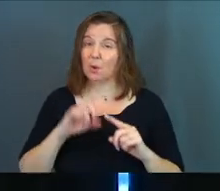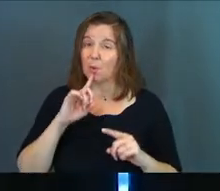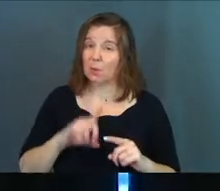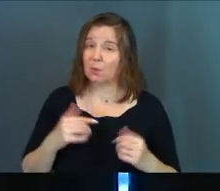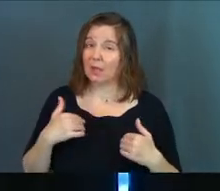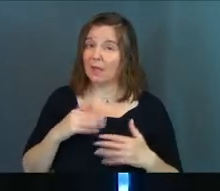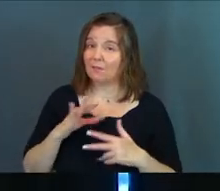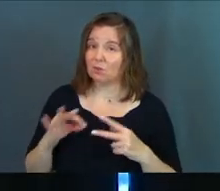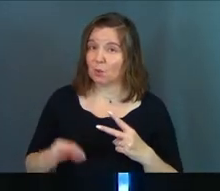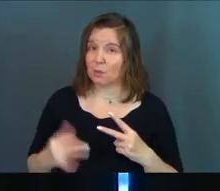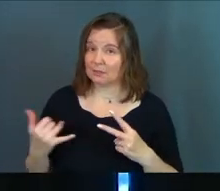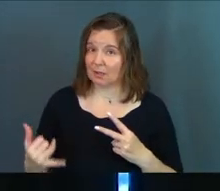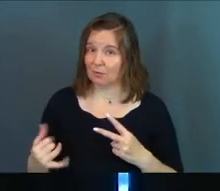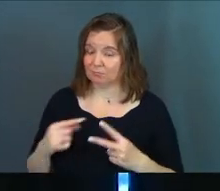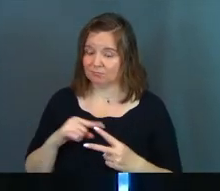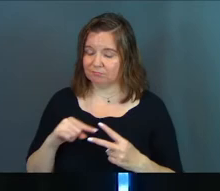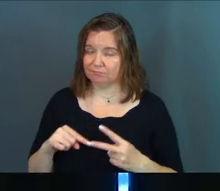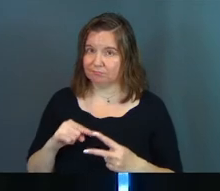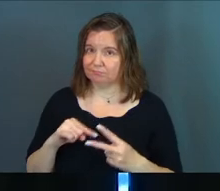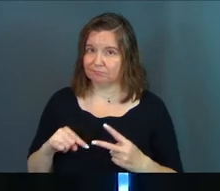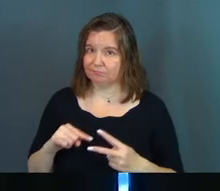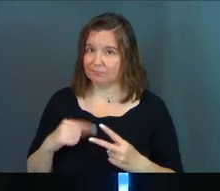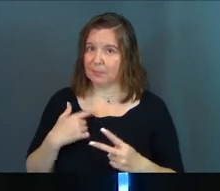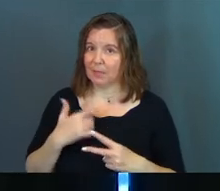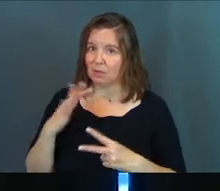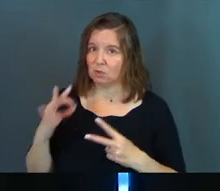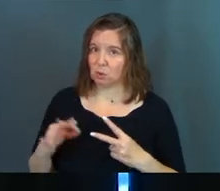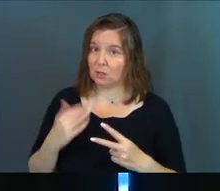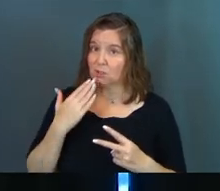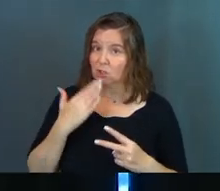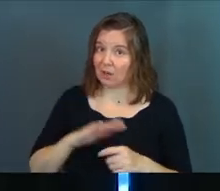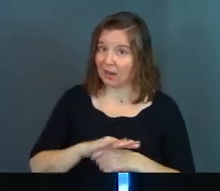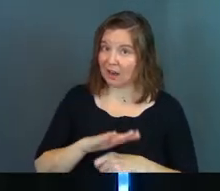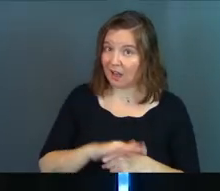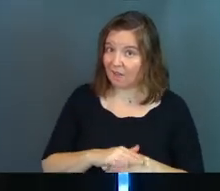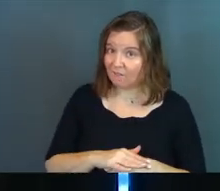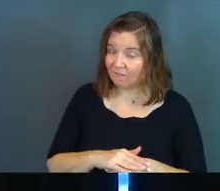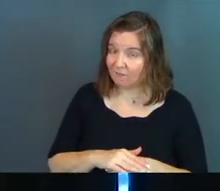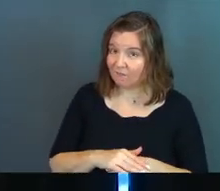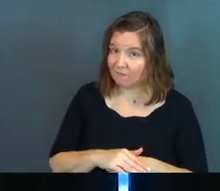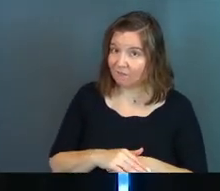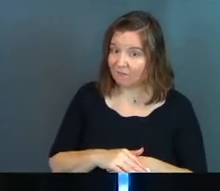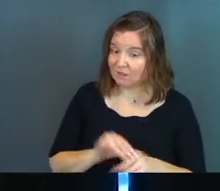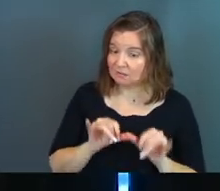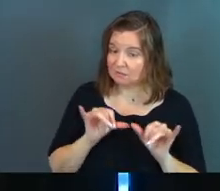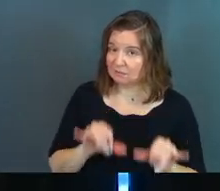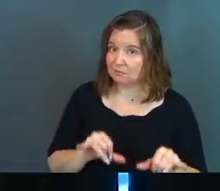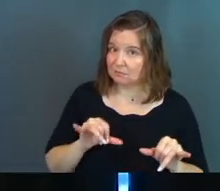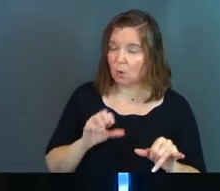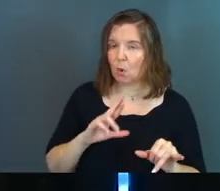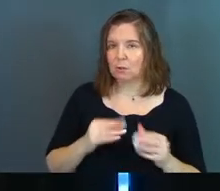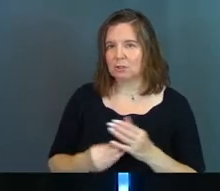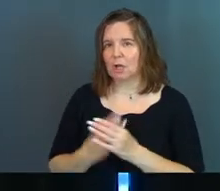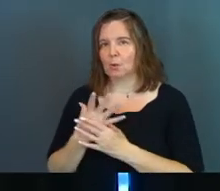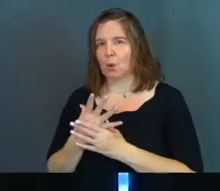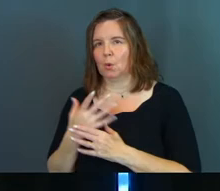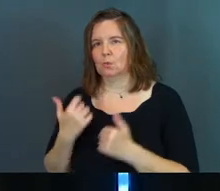really what we have is a choice to make. We have to make the choice. Is it good enough or should I